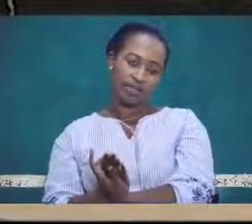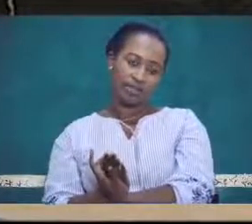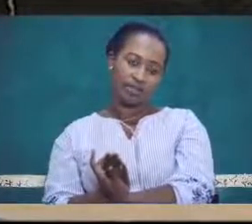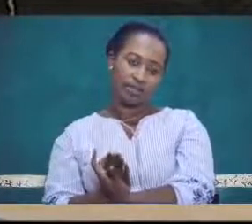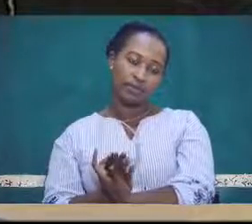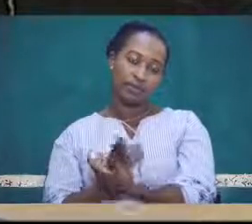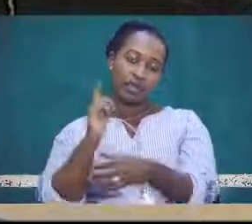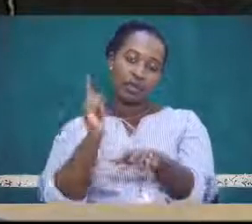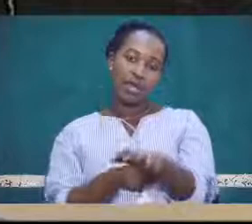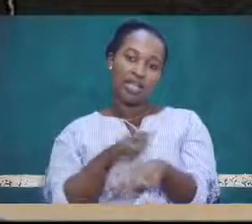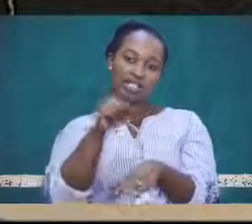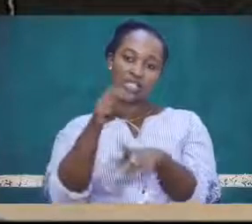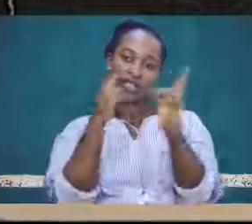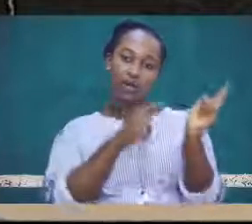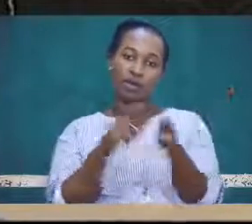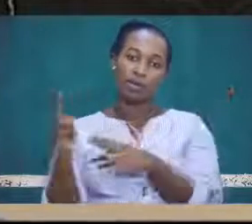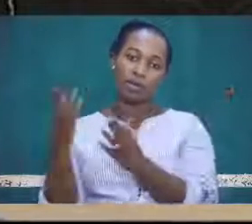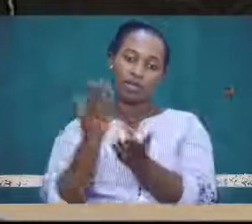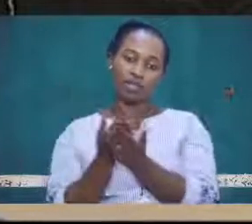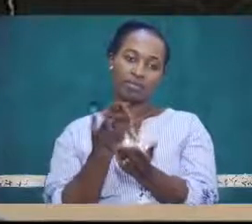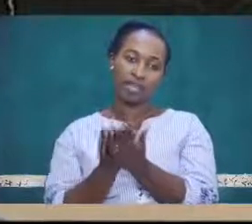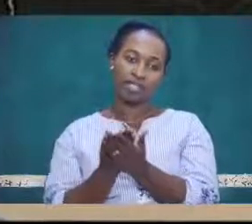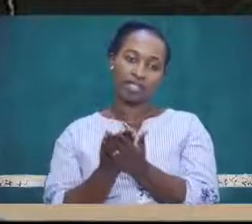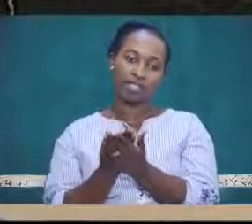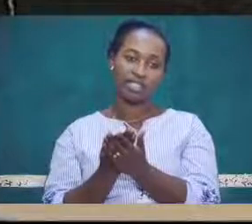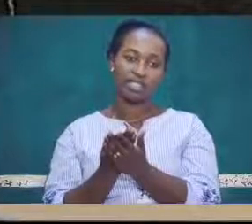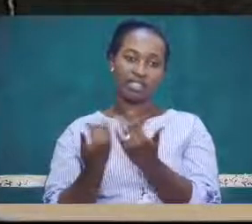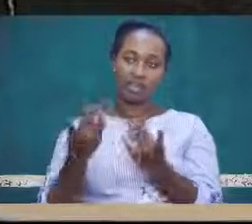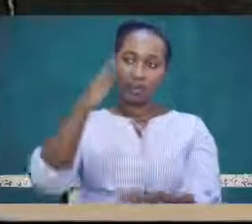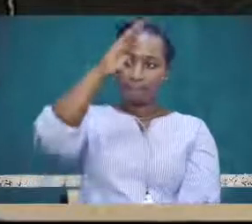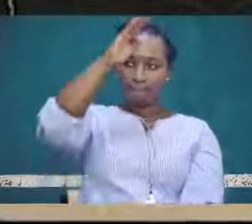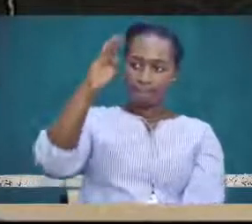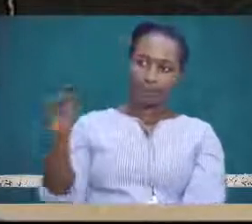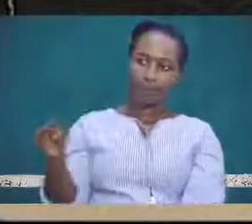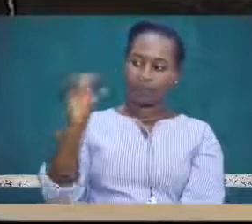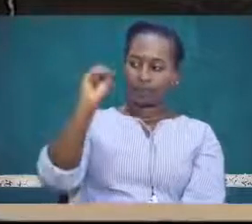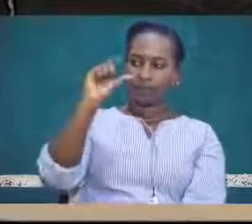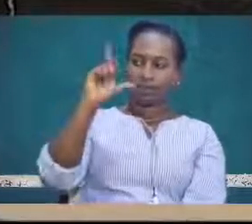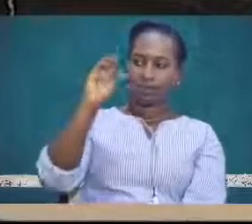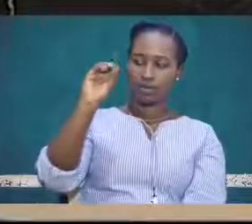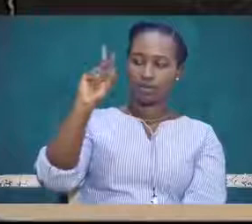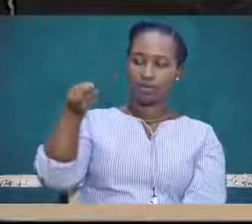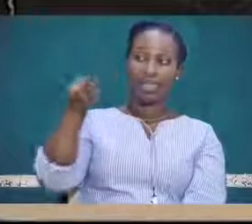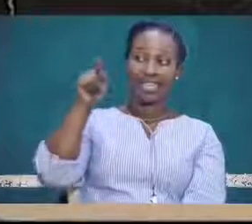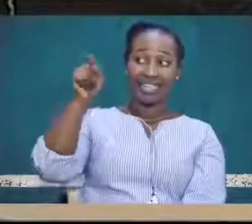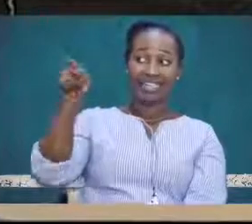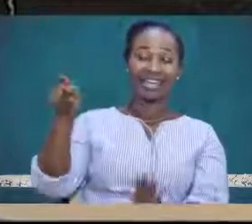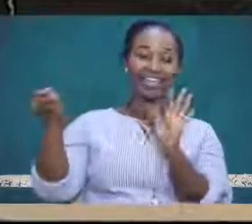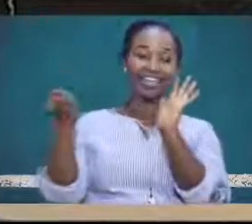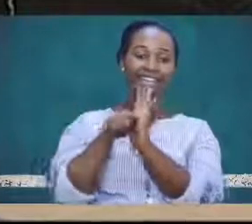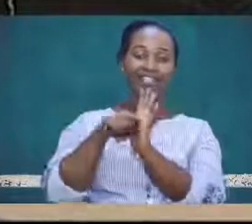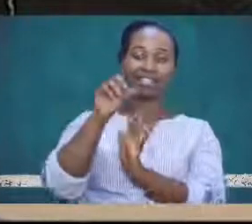So when it is a normal demand curve, then this is our slope, which is a negative slope.